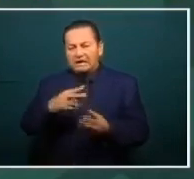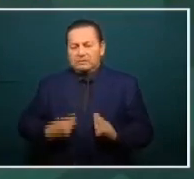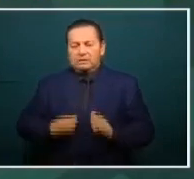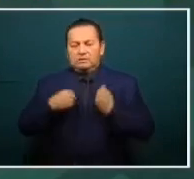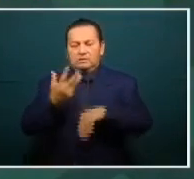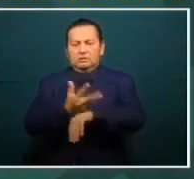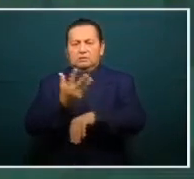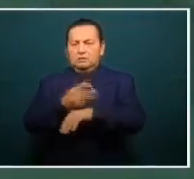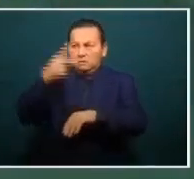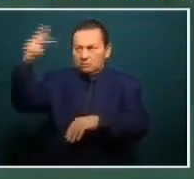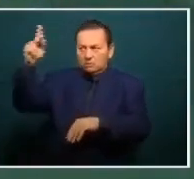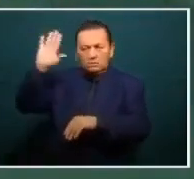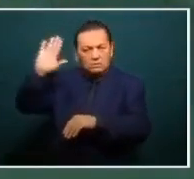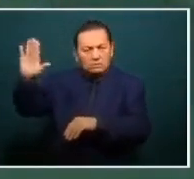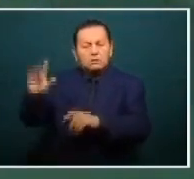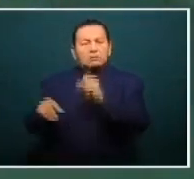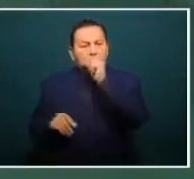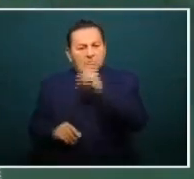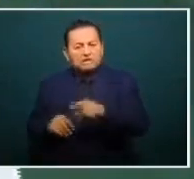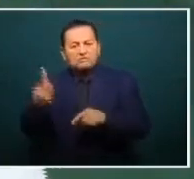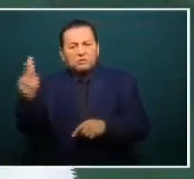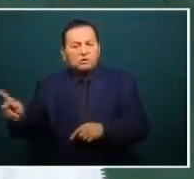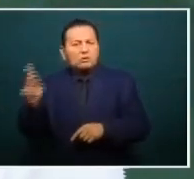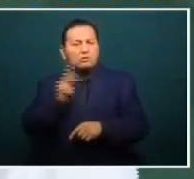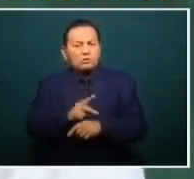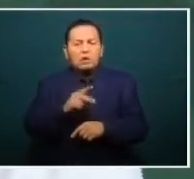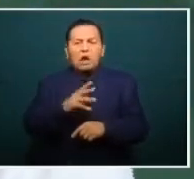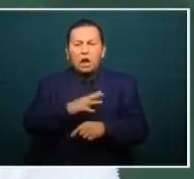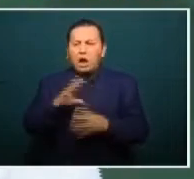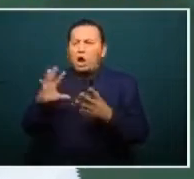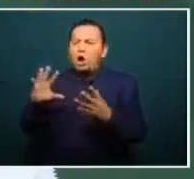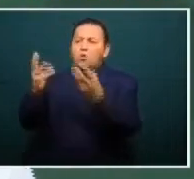Around 24 million of Mexicans.